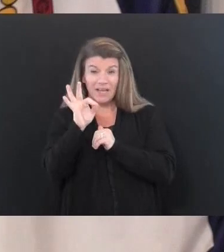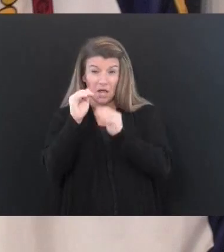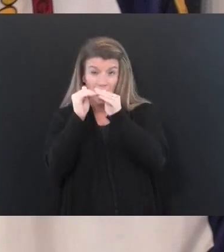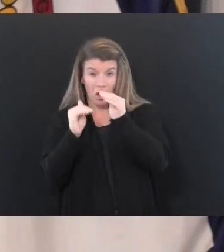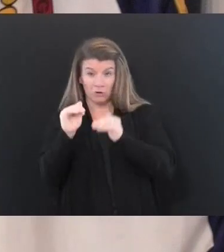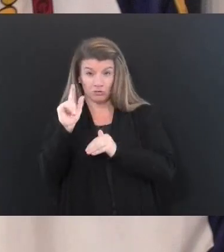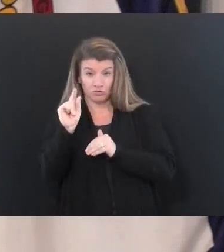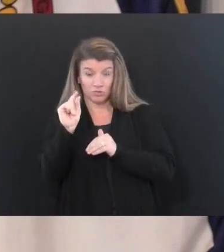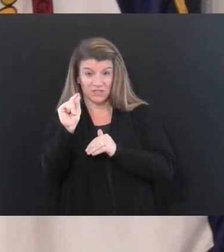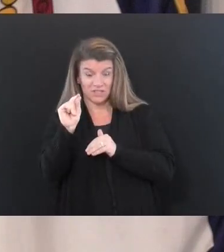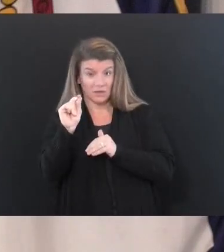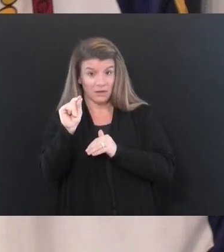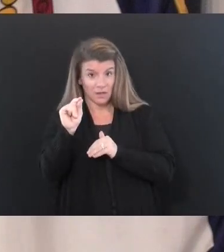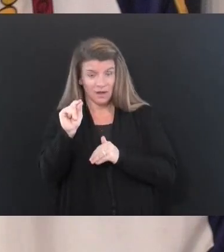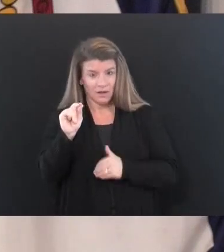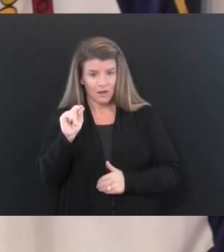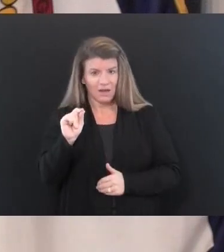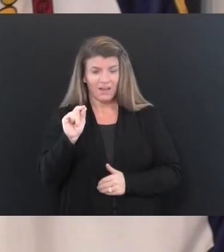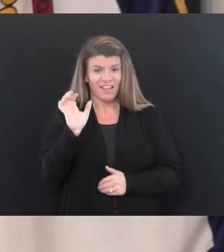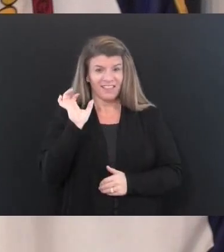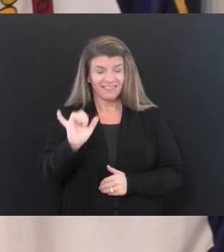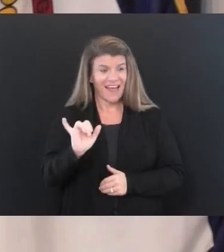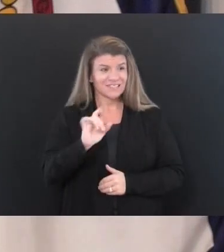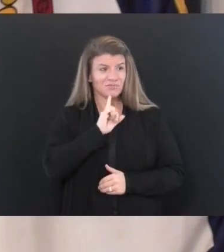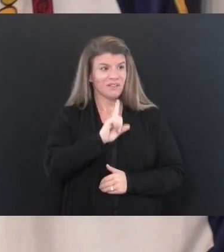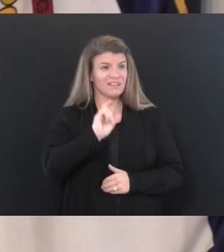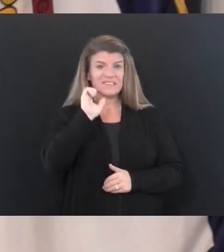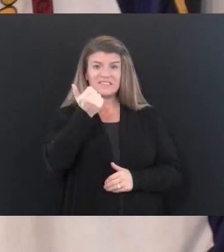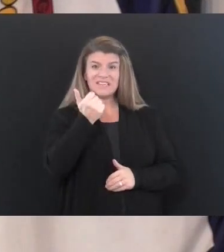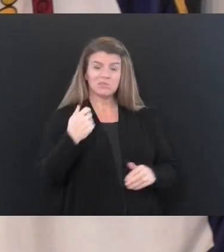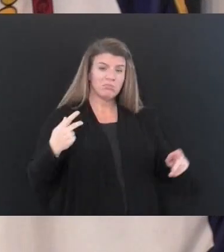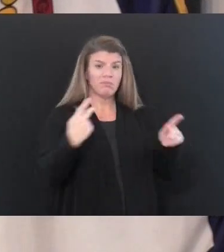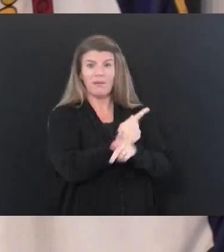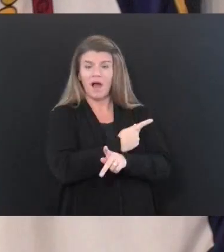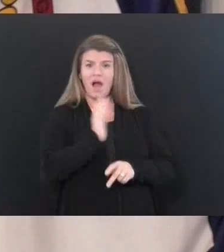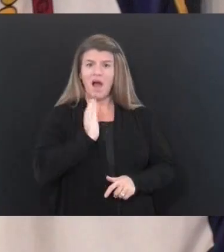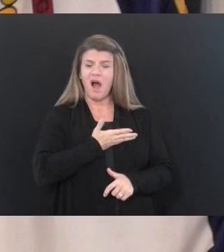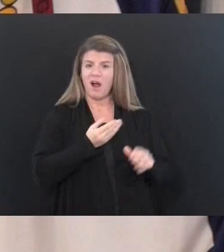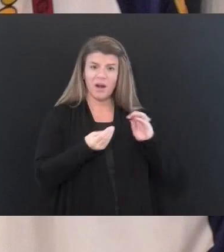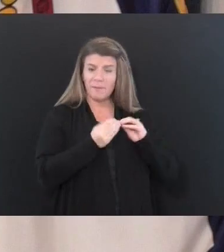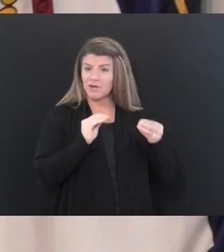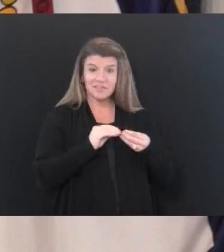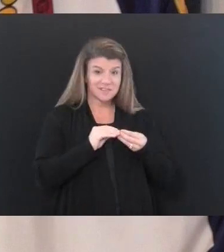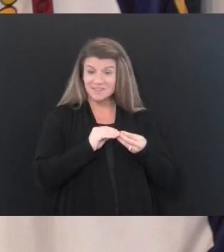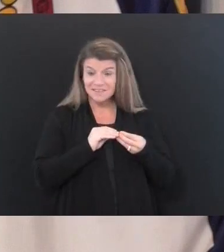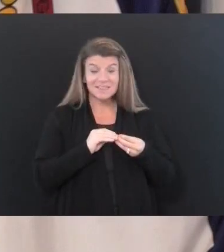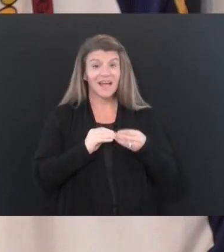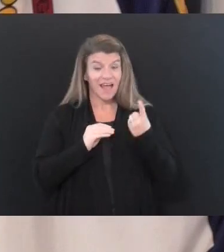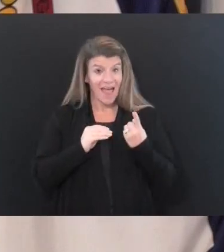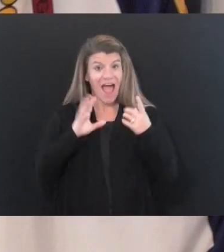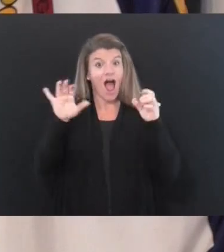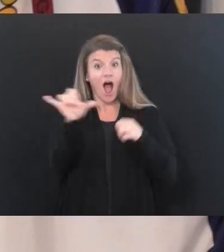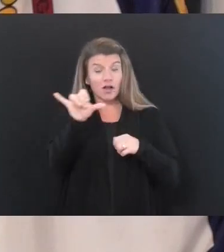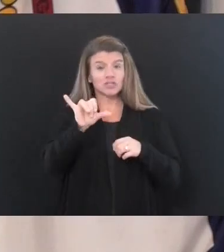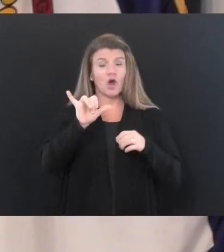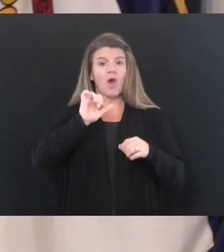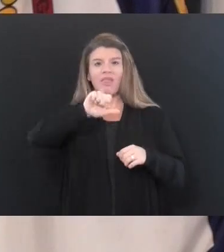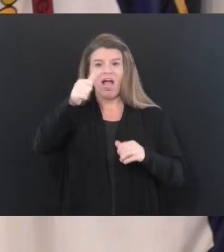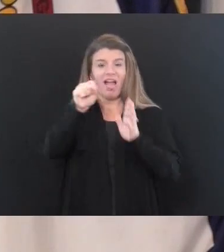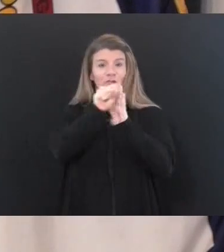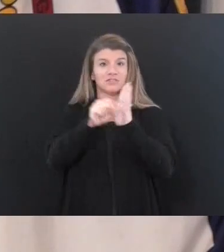approaching 10 times what West Virginia is. All of our surrounding states, Virginia's